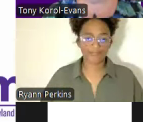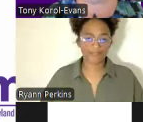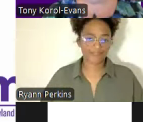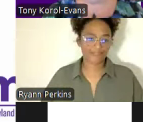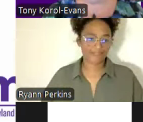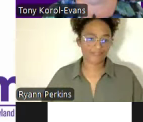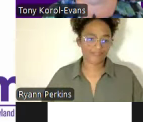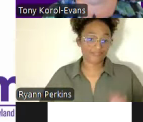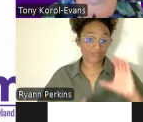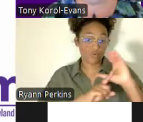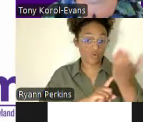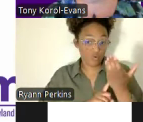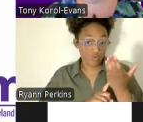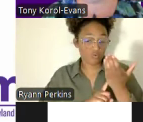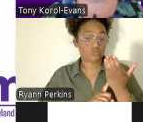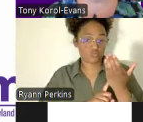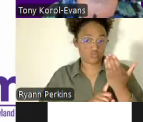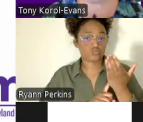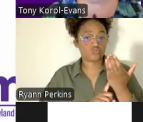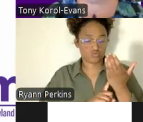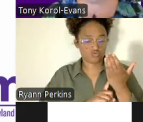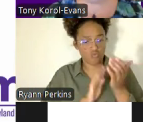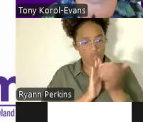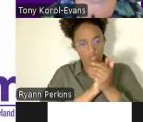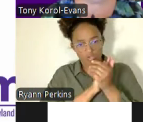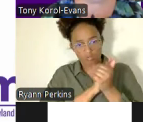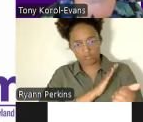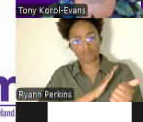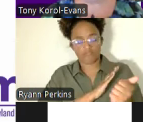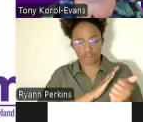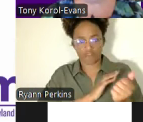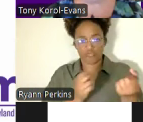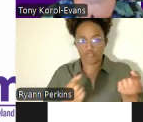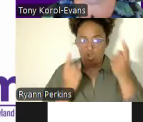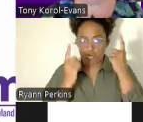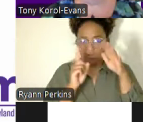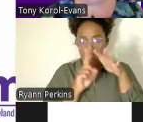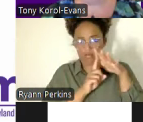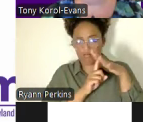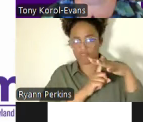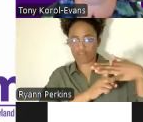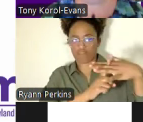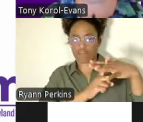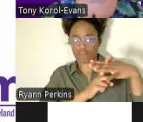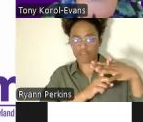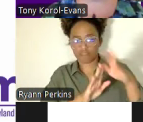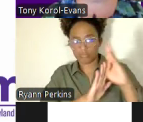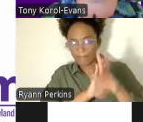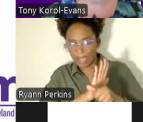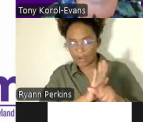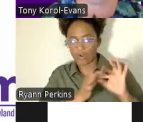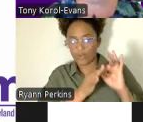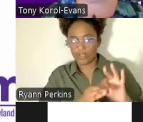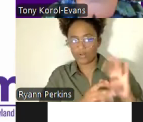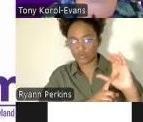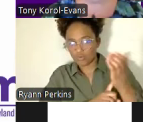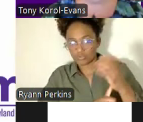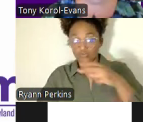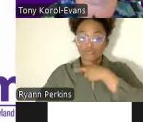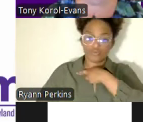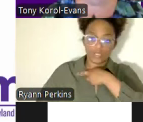Cultural relevancy. You have to consider so that the survivor's cultural background, their religion,